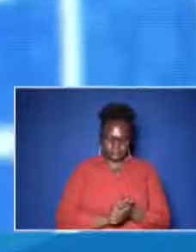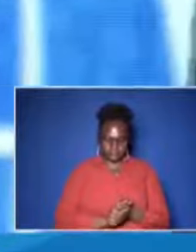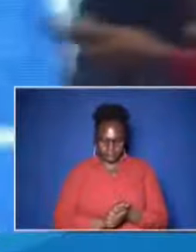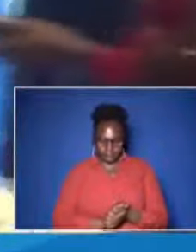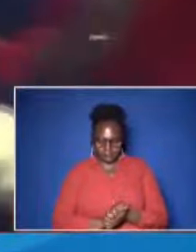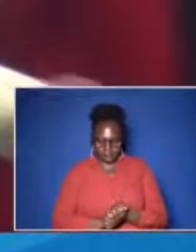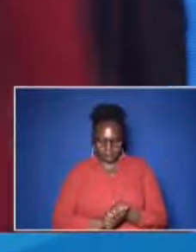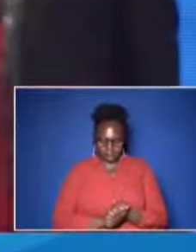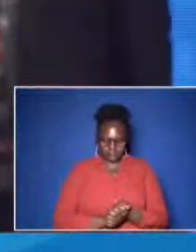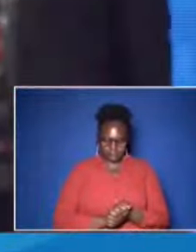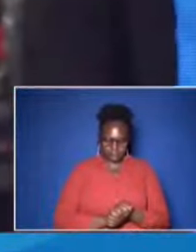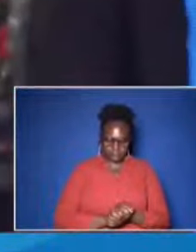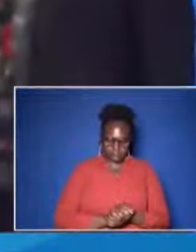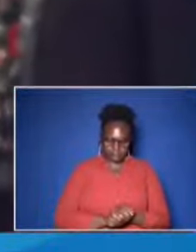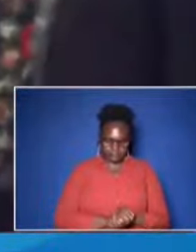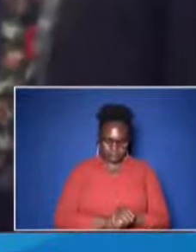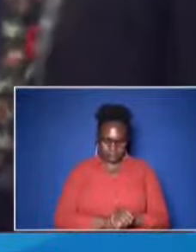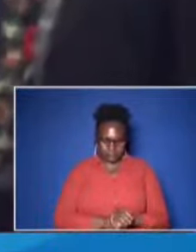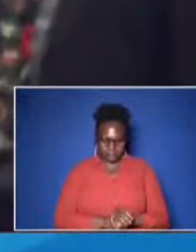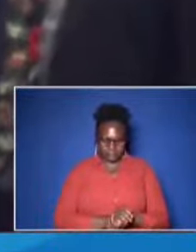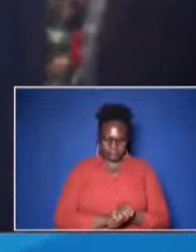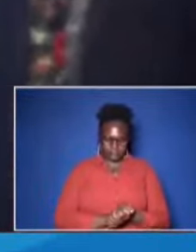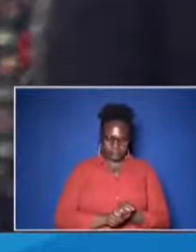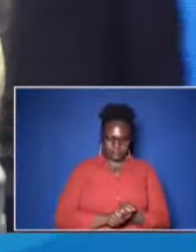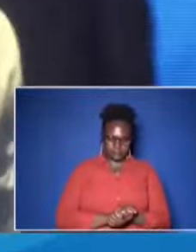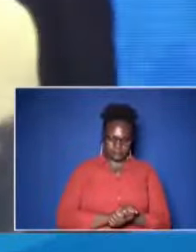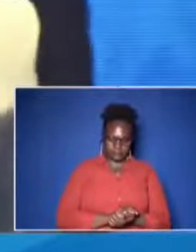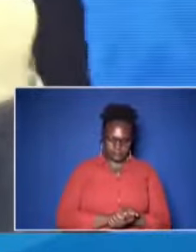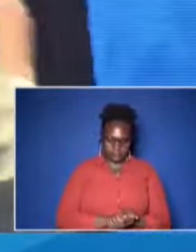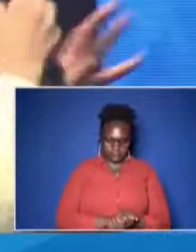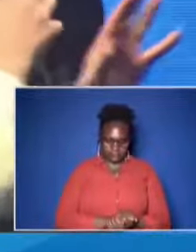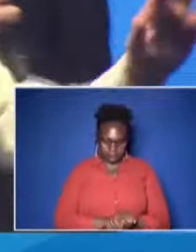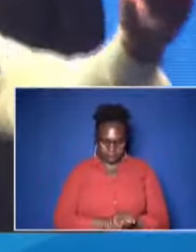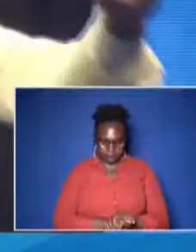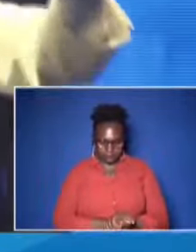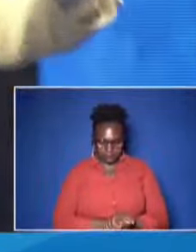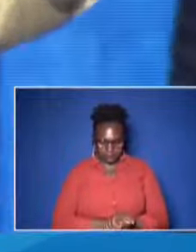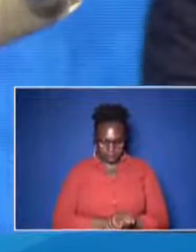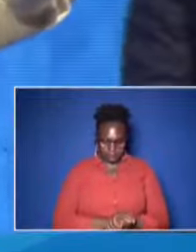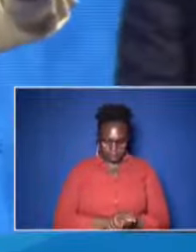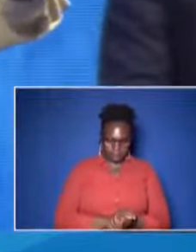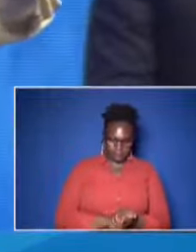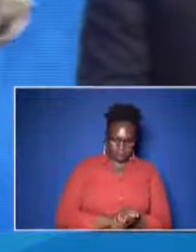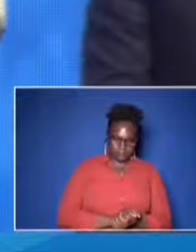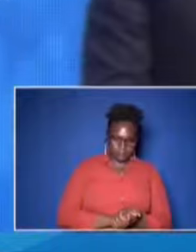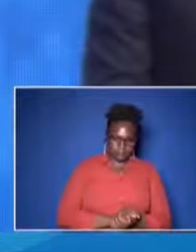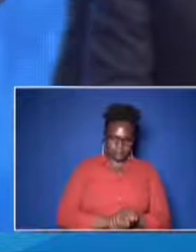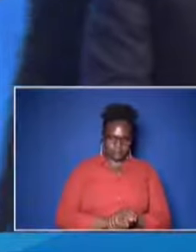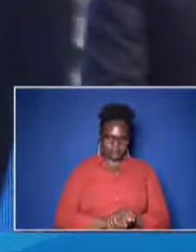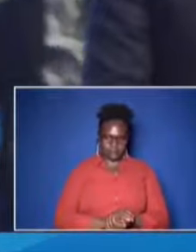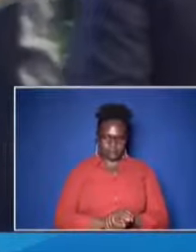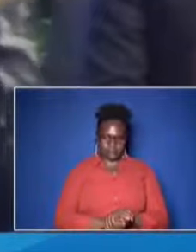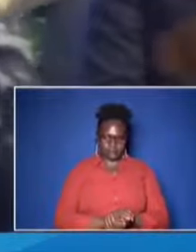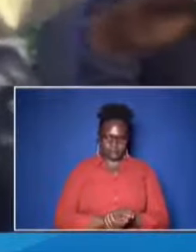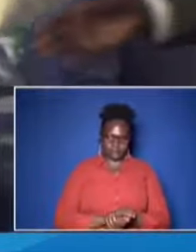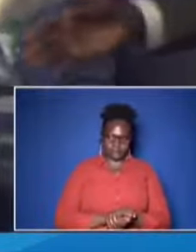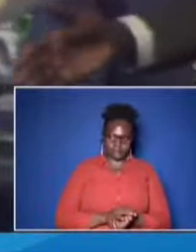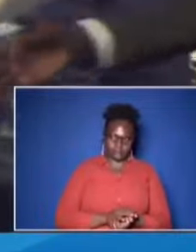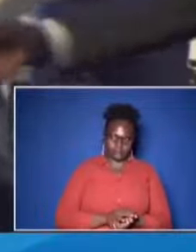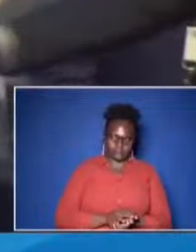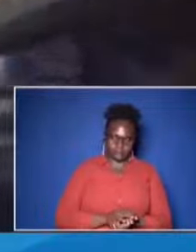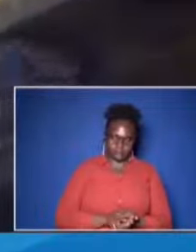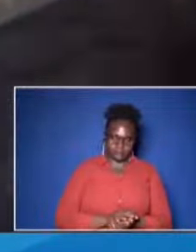platform get them on the platform this way there's Miracles happening in the in the audience don't even wait for